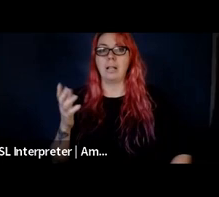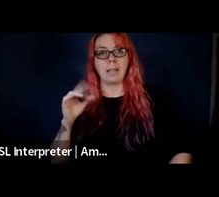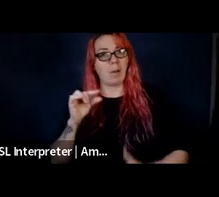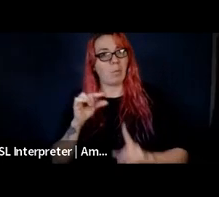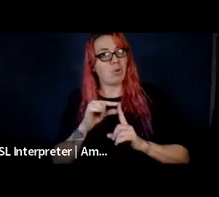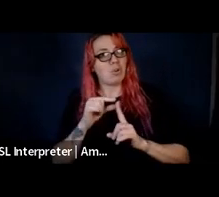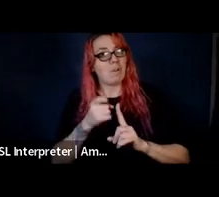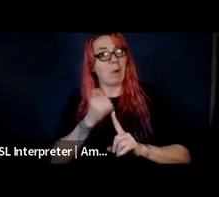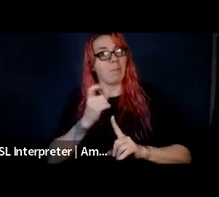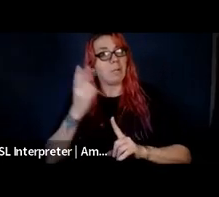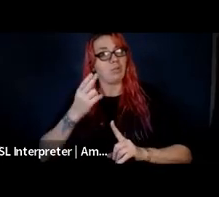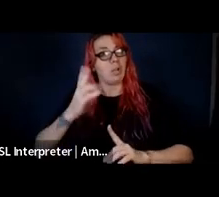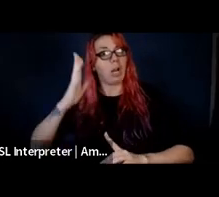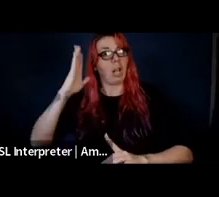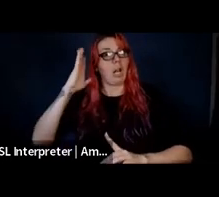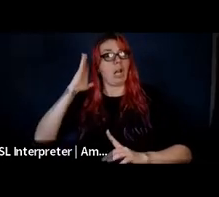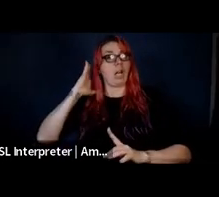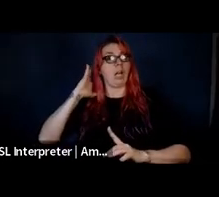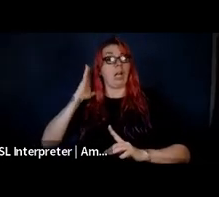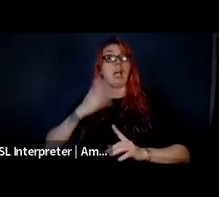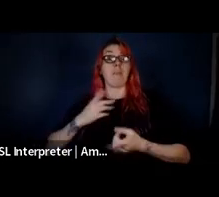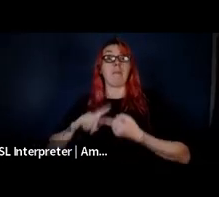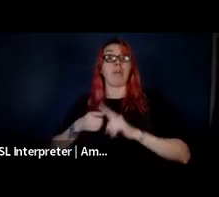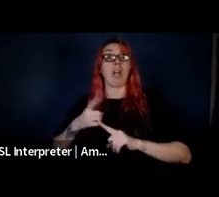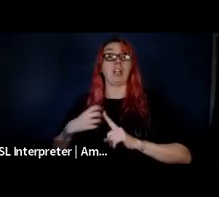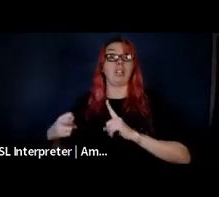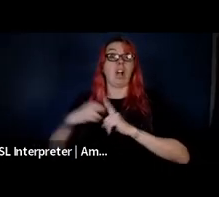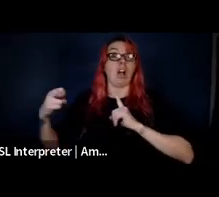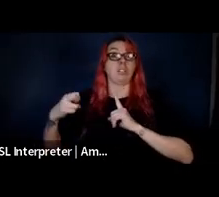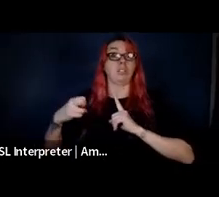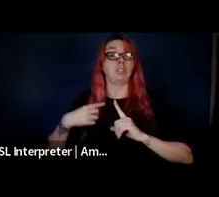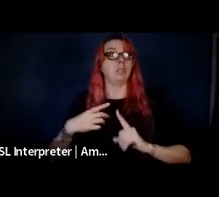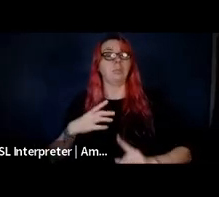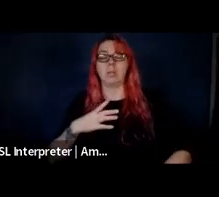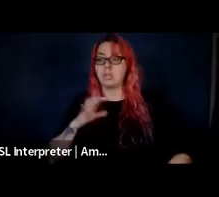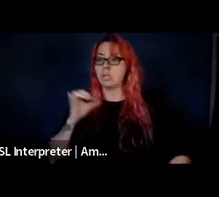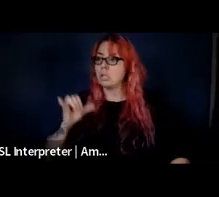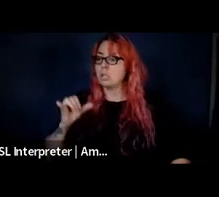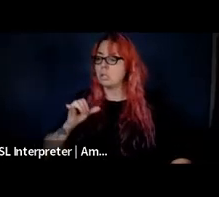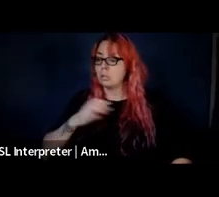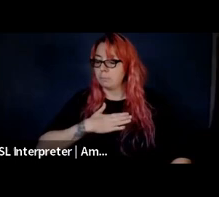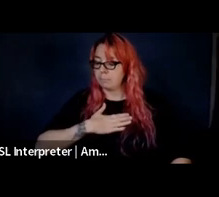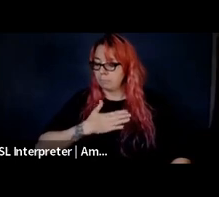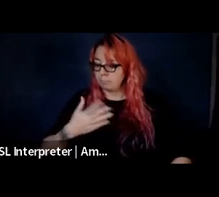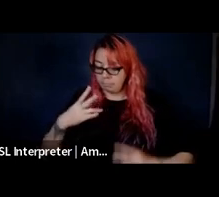my interactions, that I have to be mindful of.